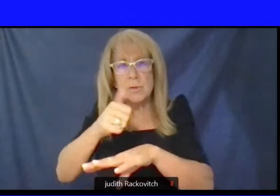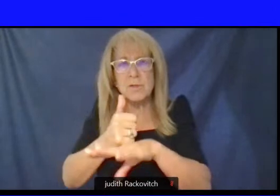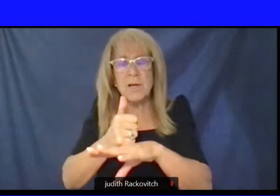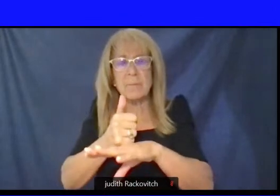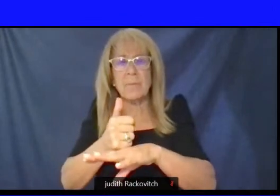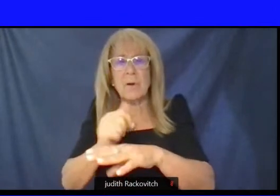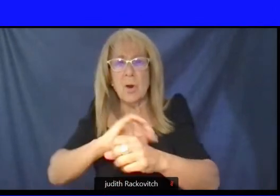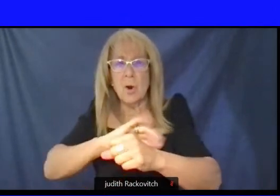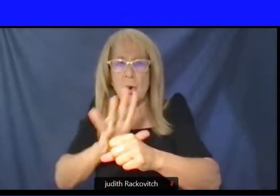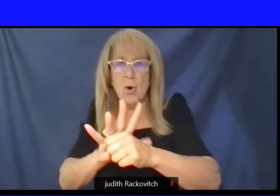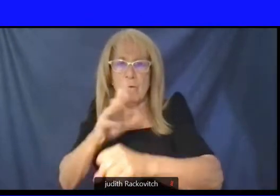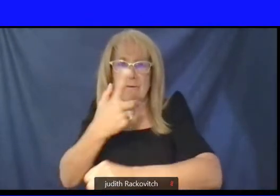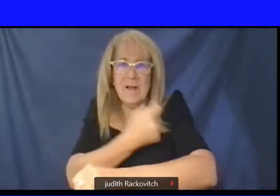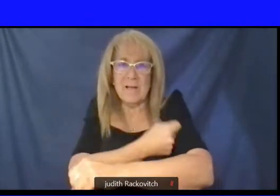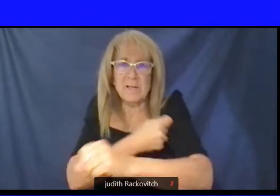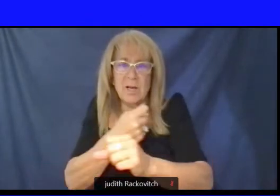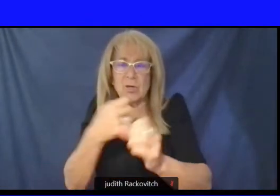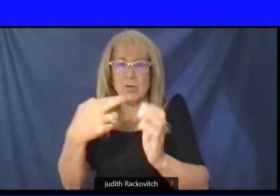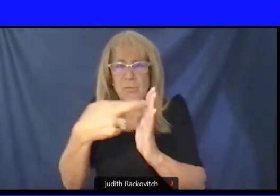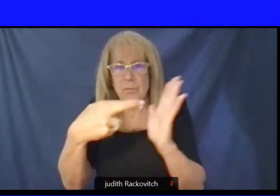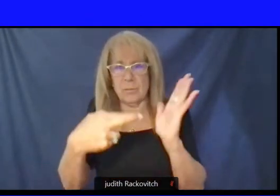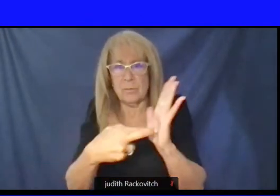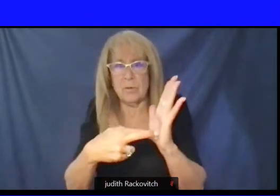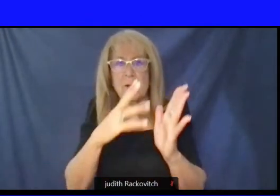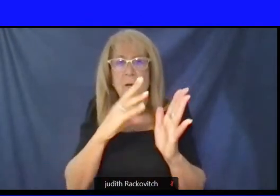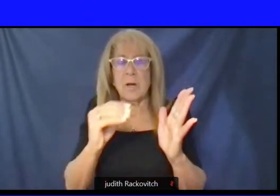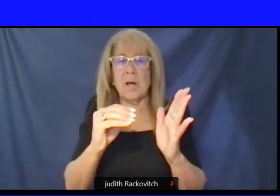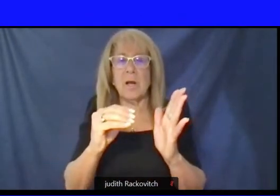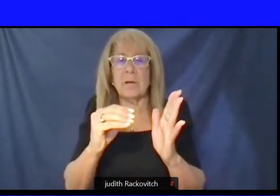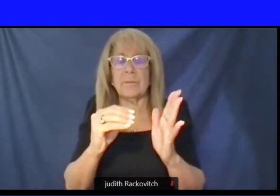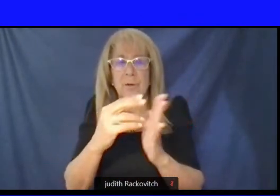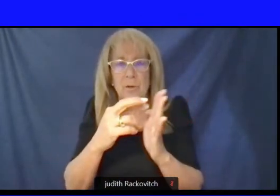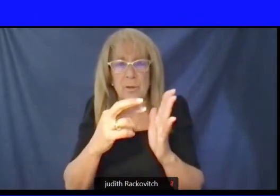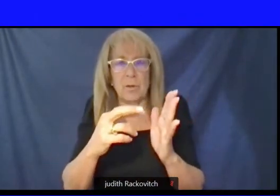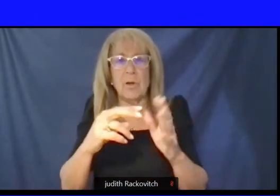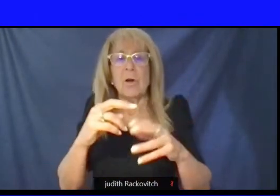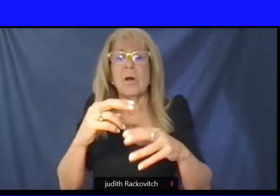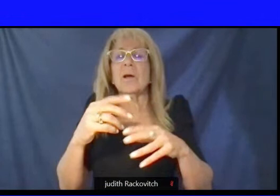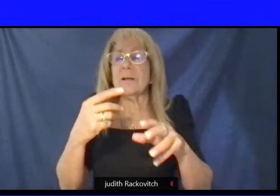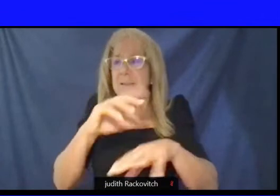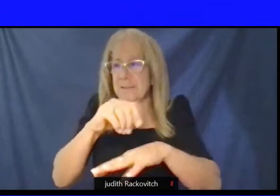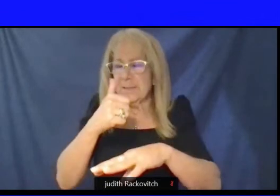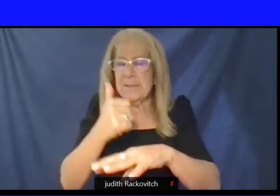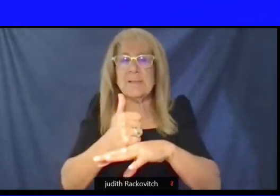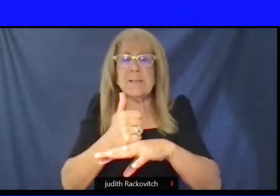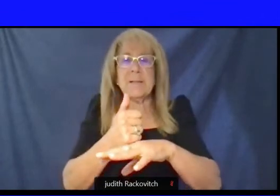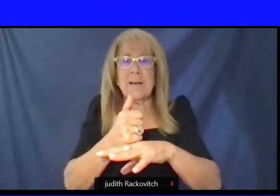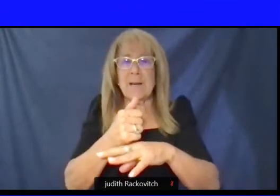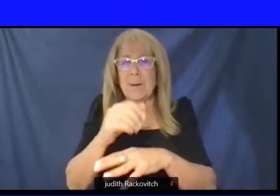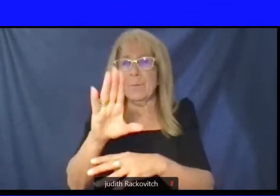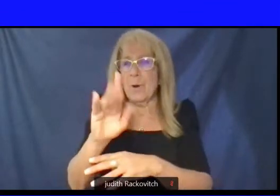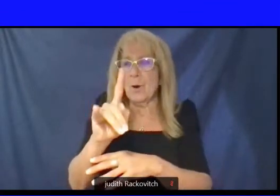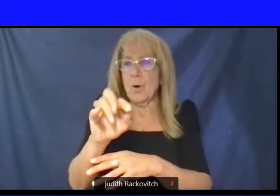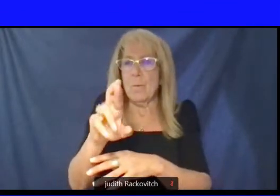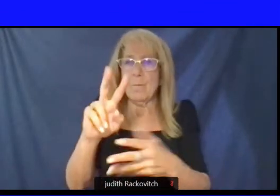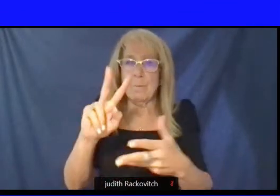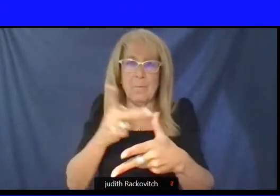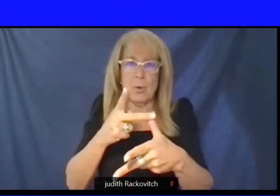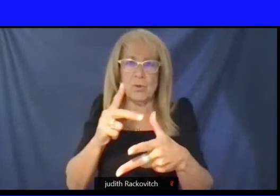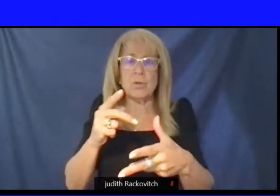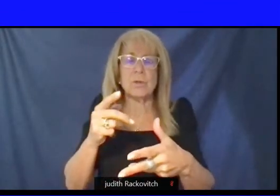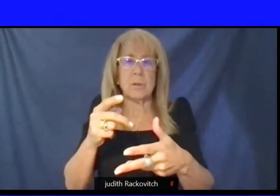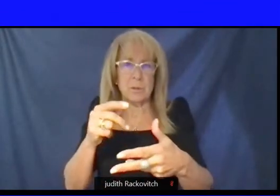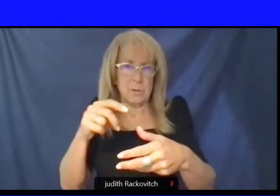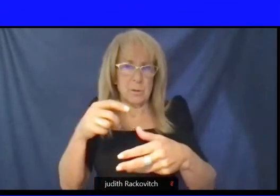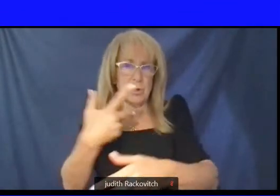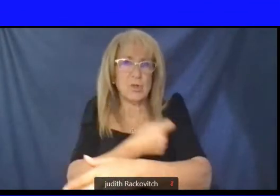approved 1,961 nurses to participate in the clinical ladder. We've most recently also laid the